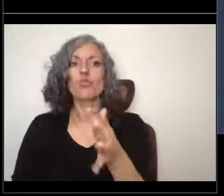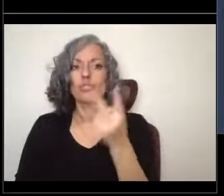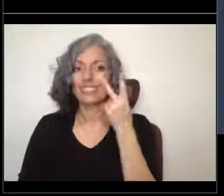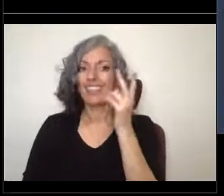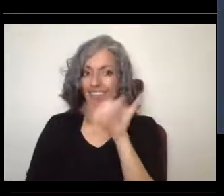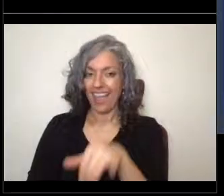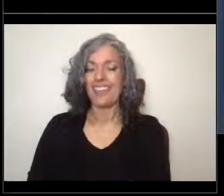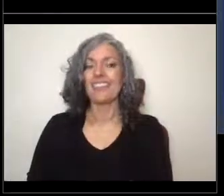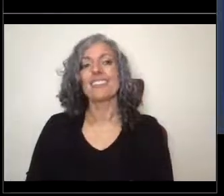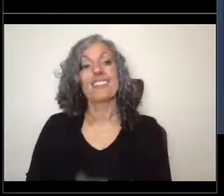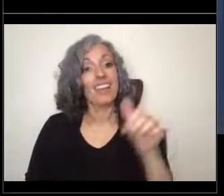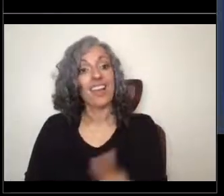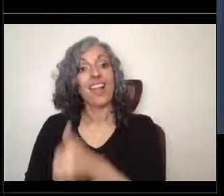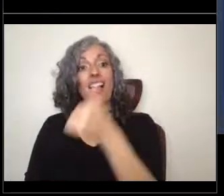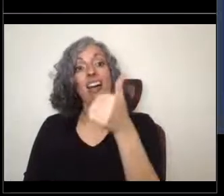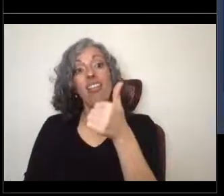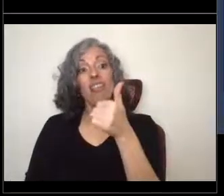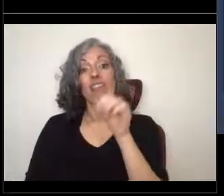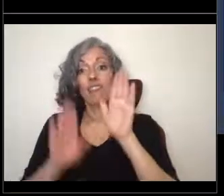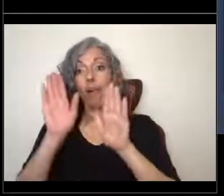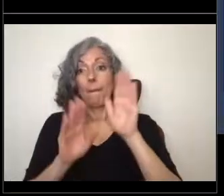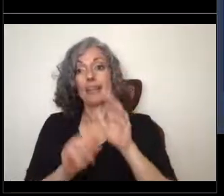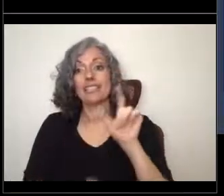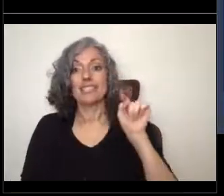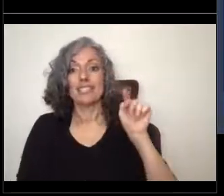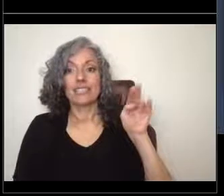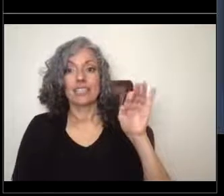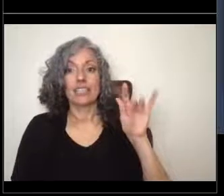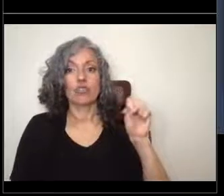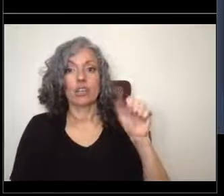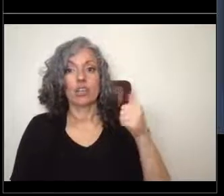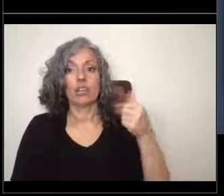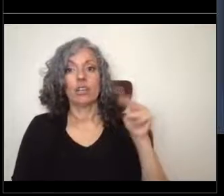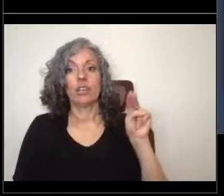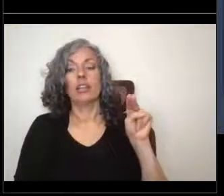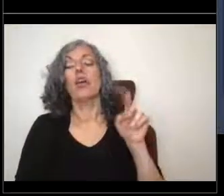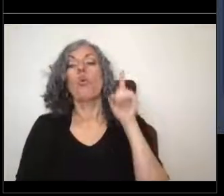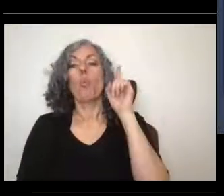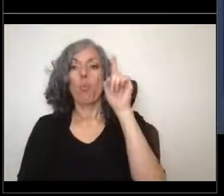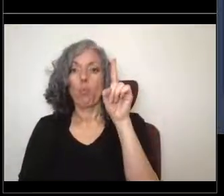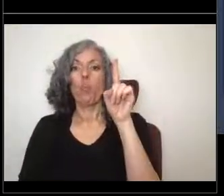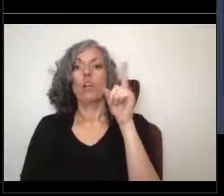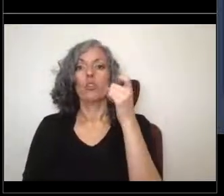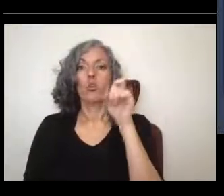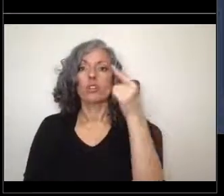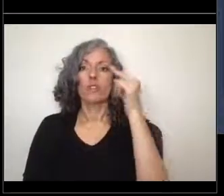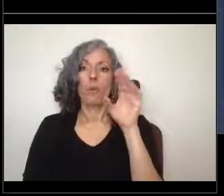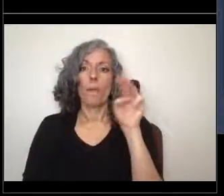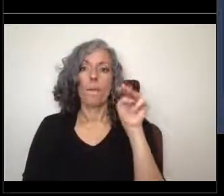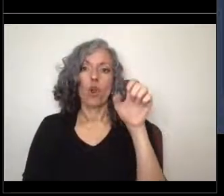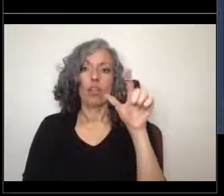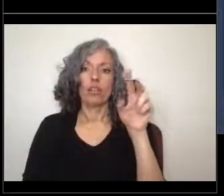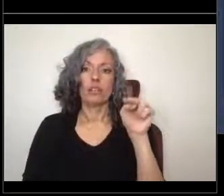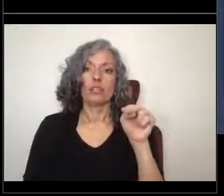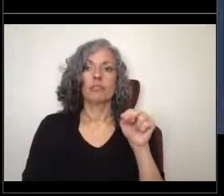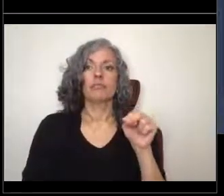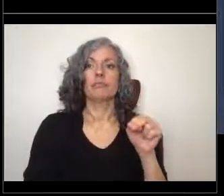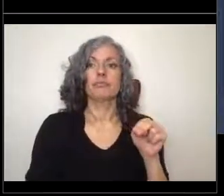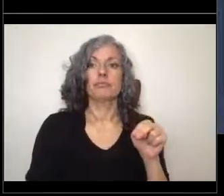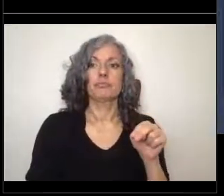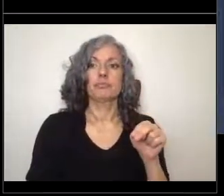we have any other comments? Yes, Tanisha. Just one question for Marlon. I know we've talked a lot about this during our meeting today and yesterday in terms of